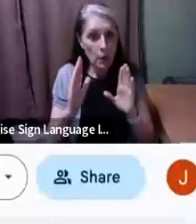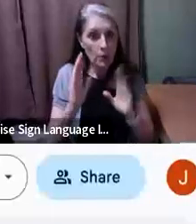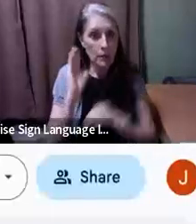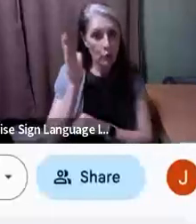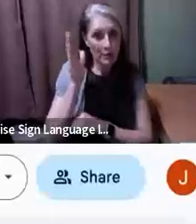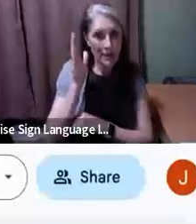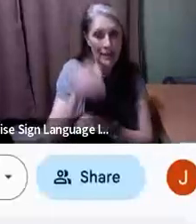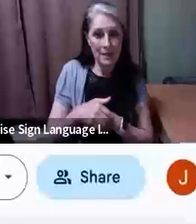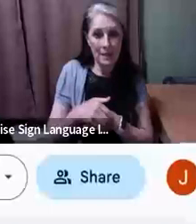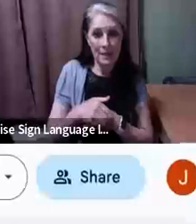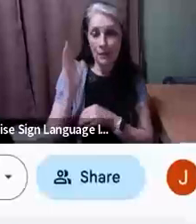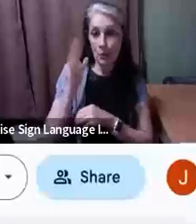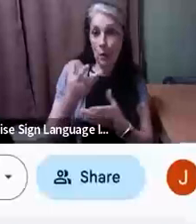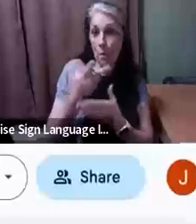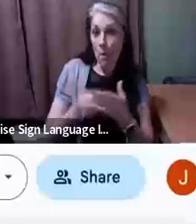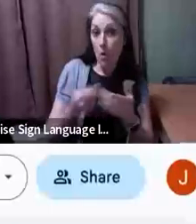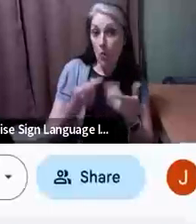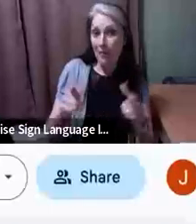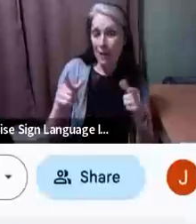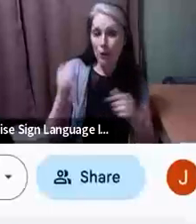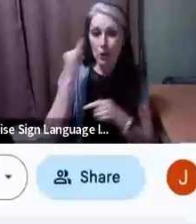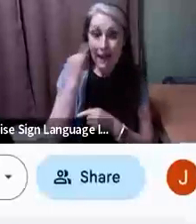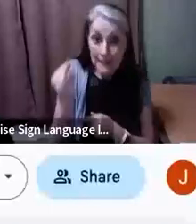language in both, or this presentation in both languages.